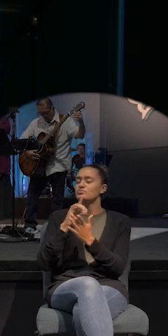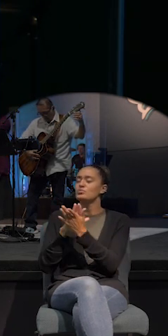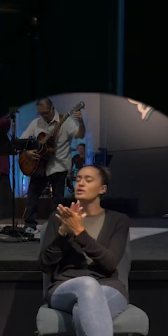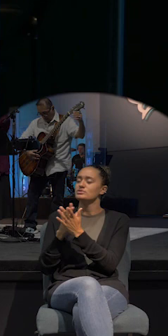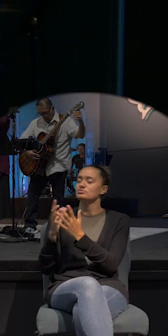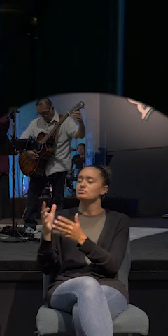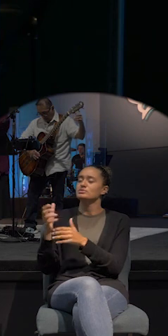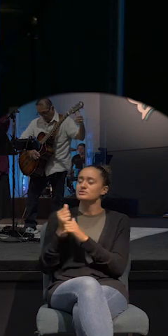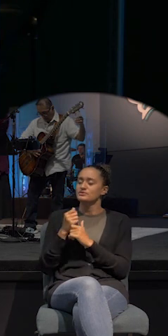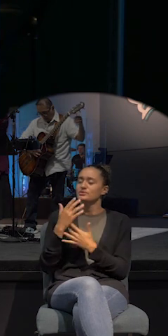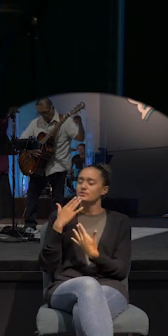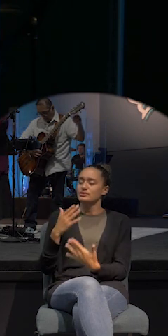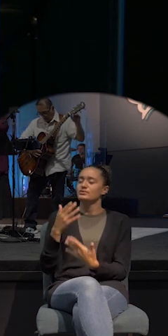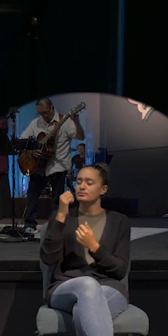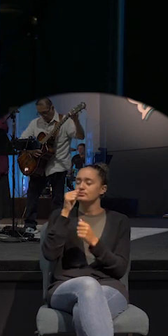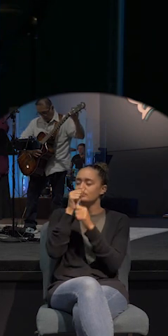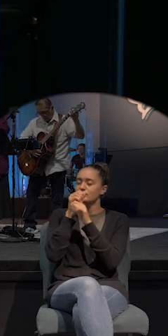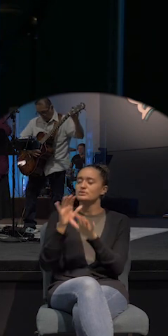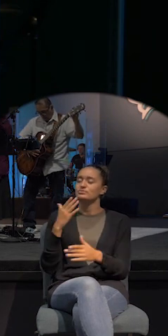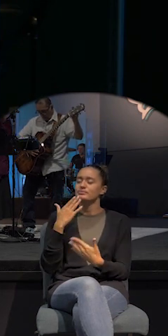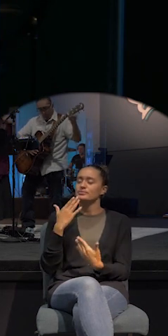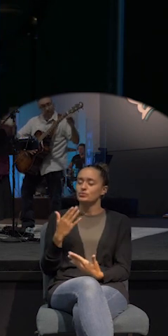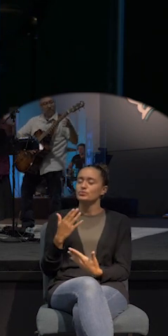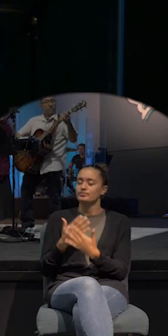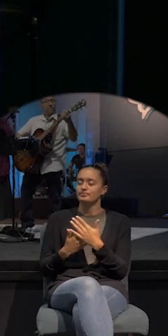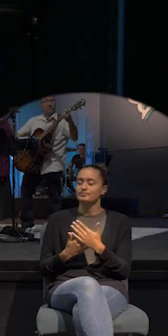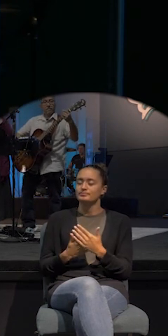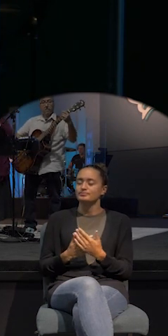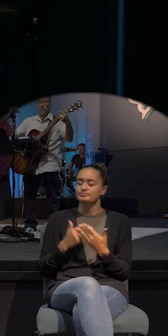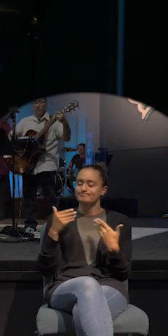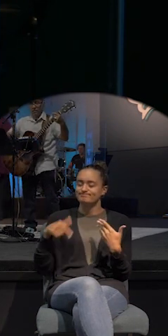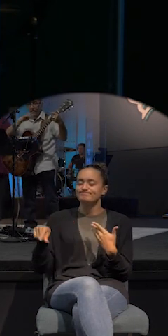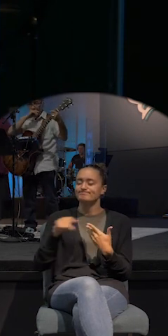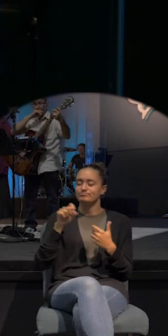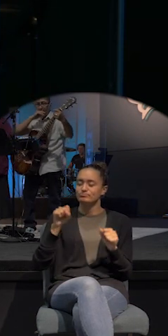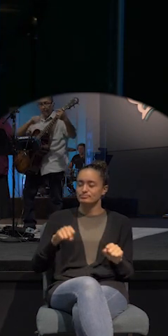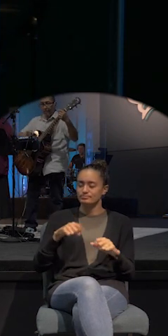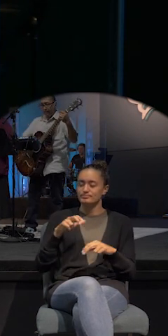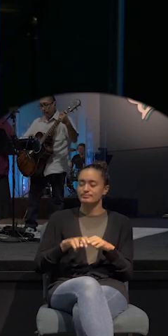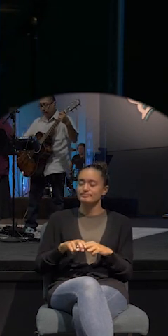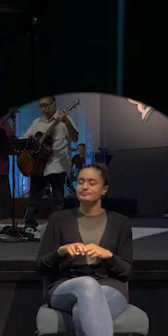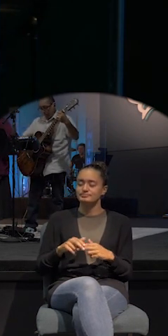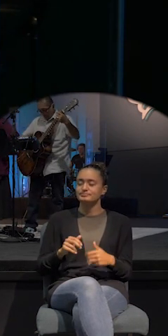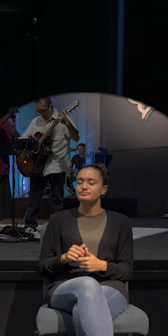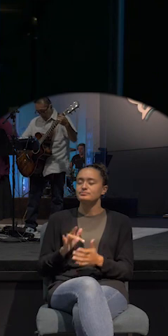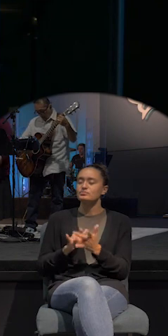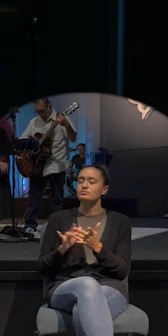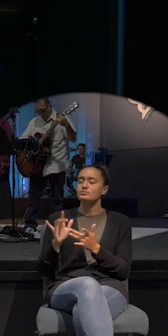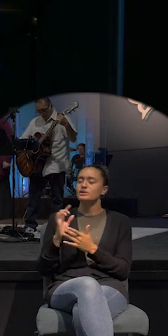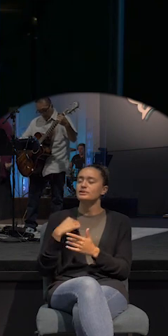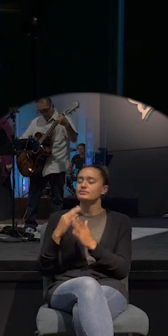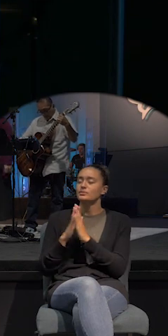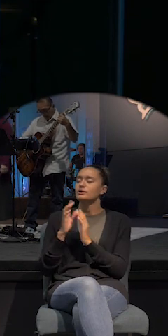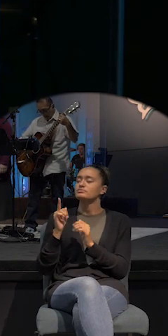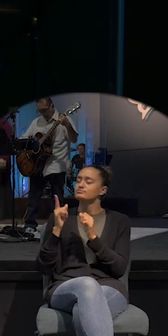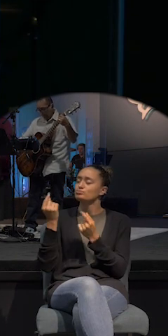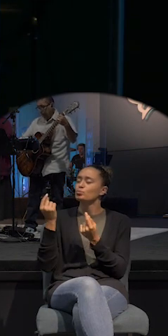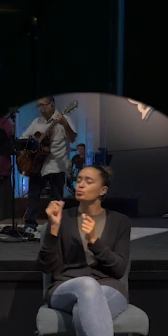Lord, and thank you and bless you. Thank you. You can be seated. And Jesus, I just pray that you